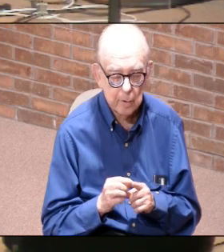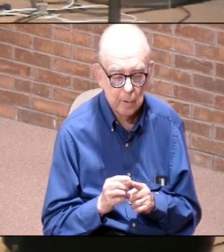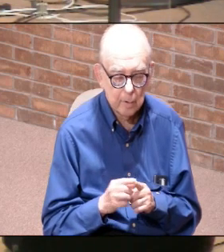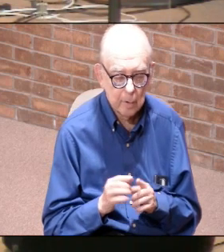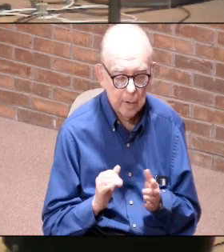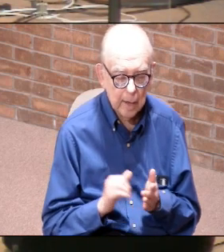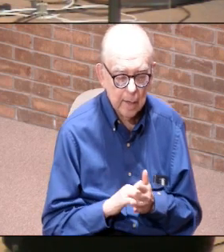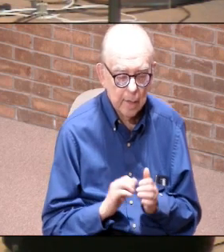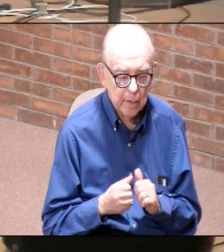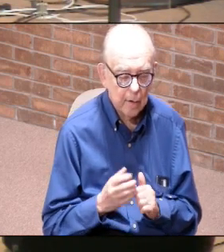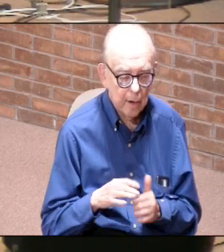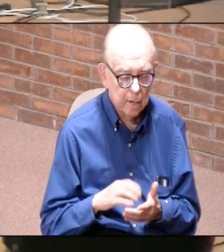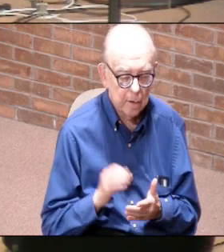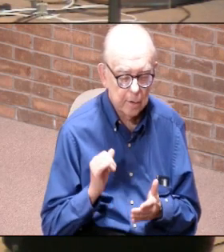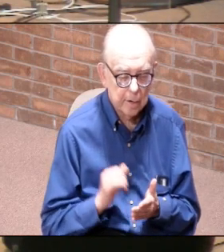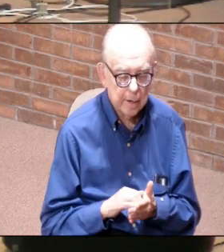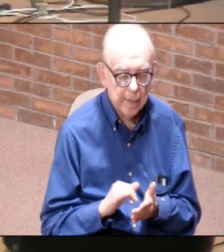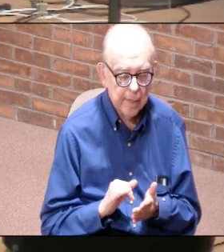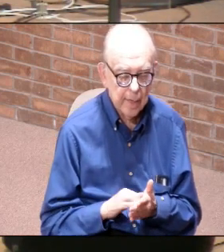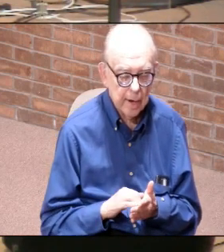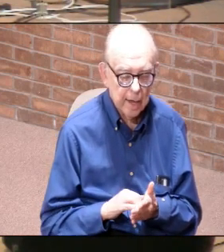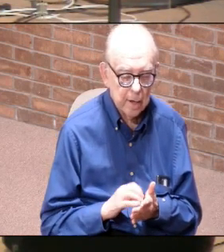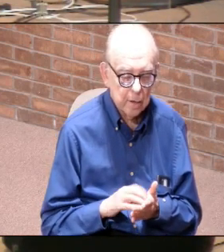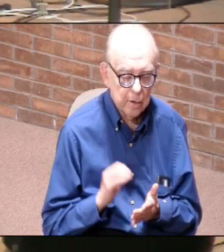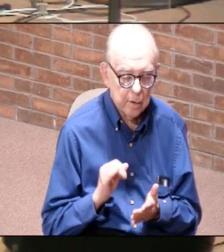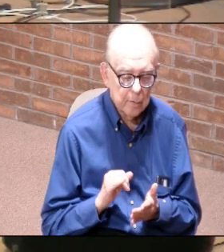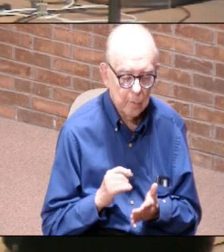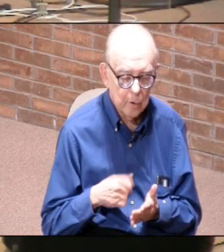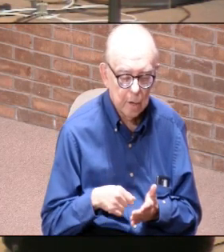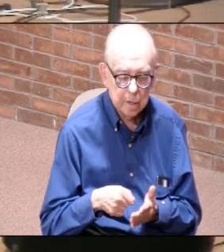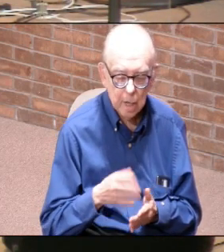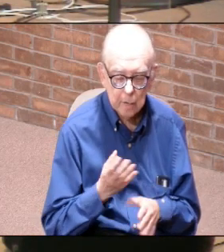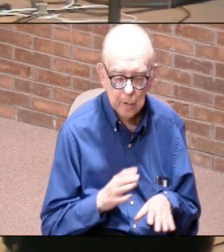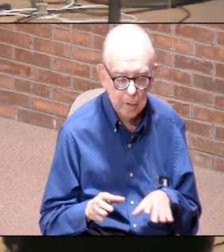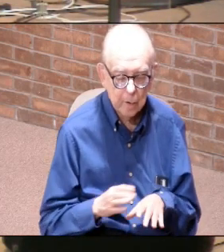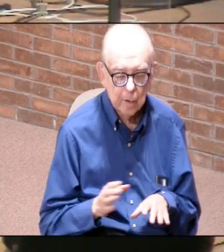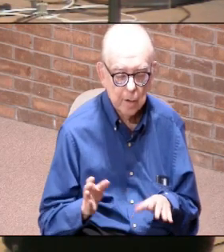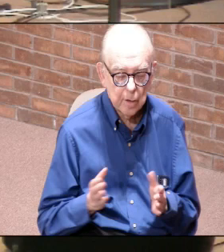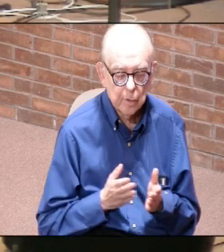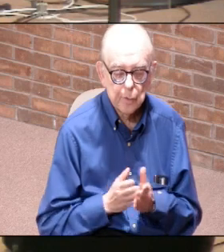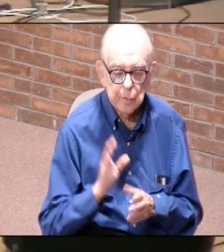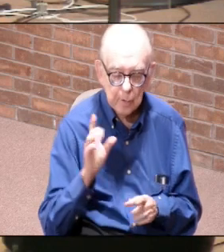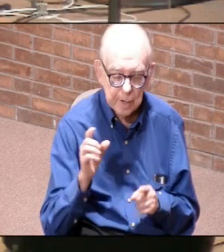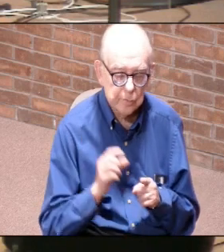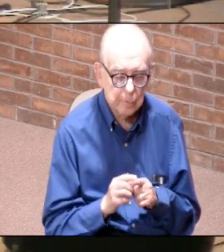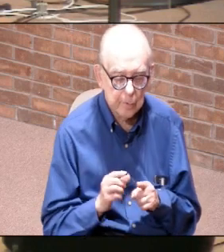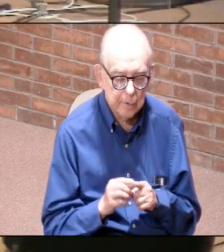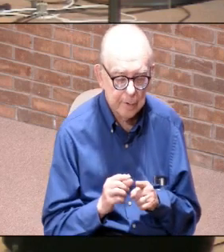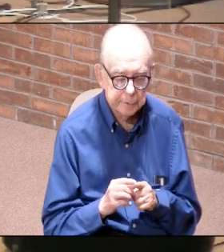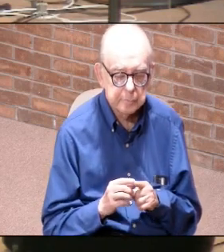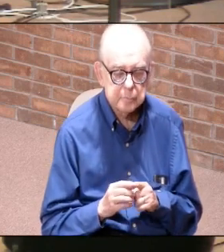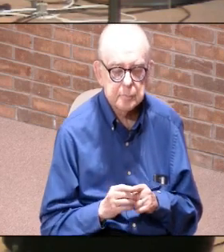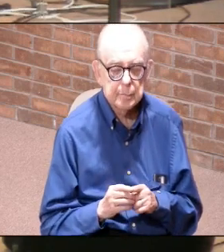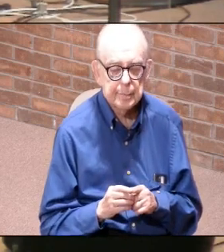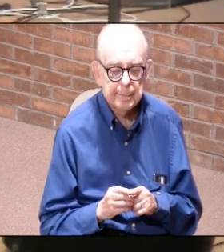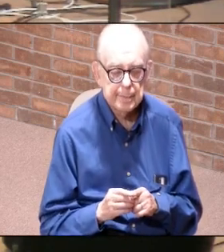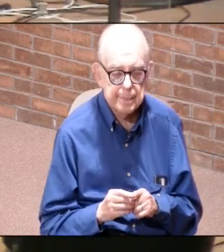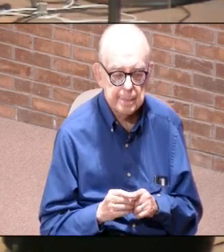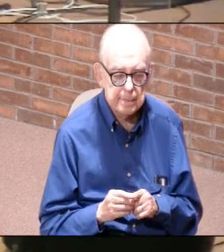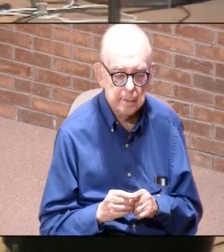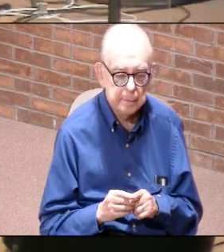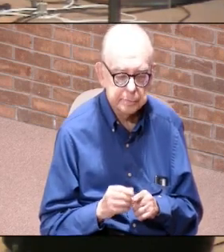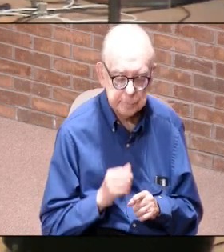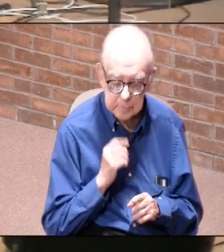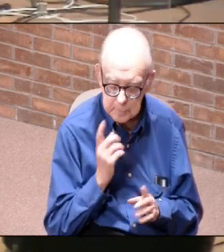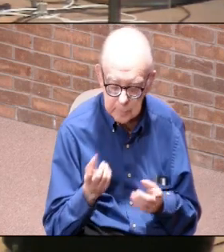That's how I find out what it is that he wants me to do. It's through his word. Okay?